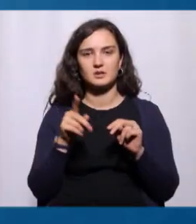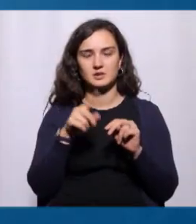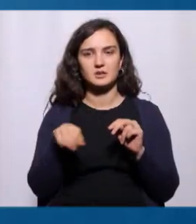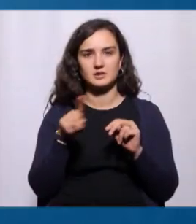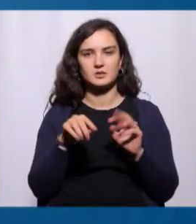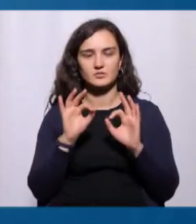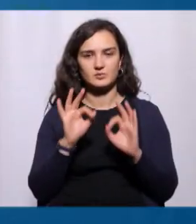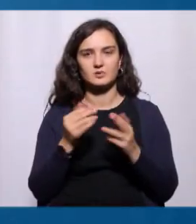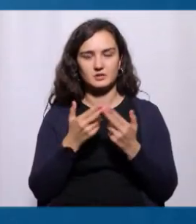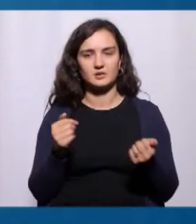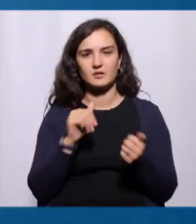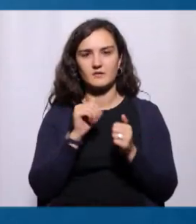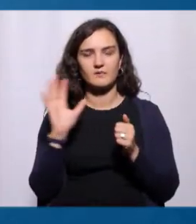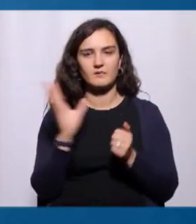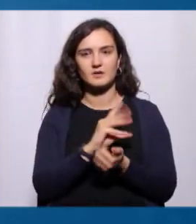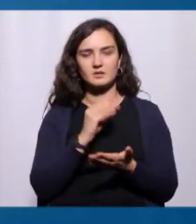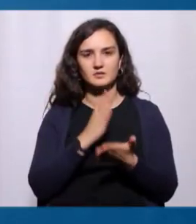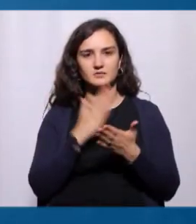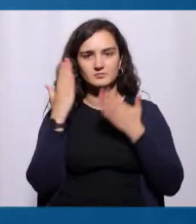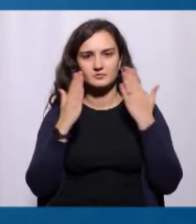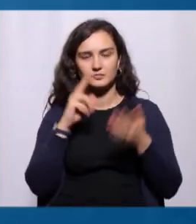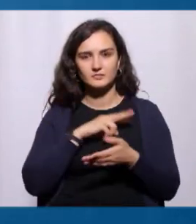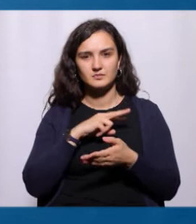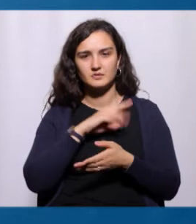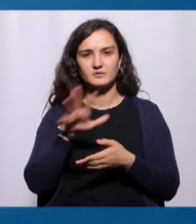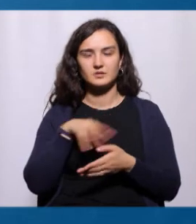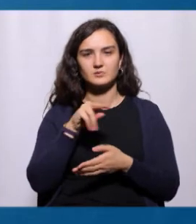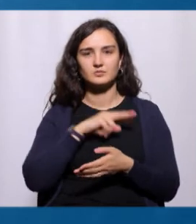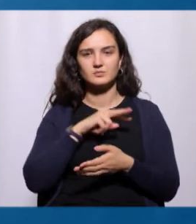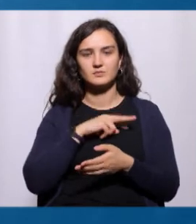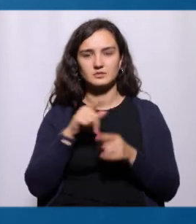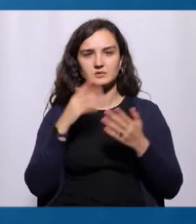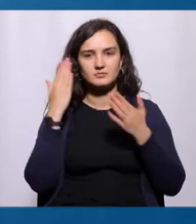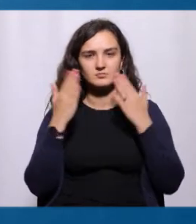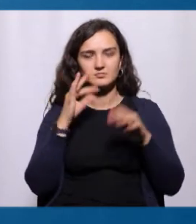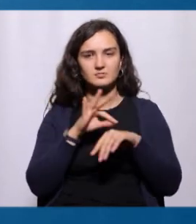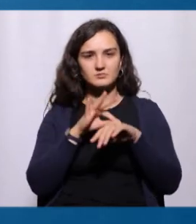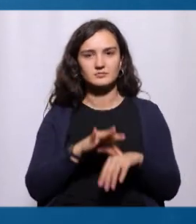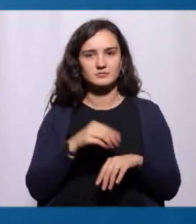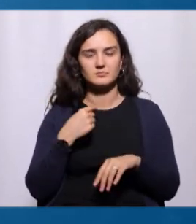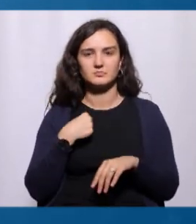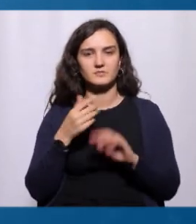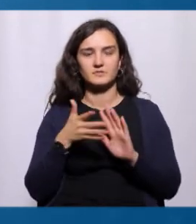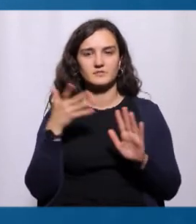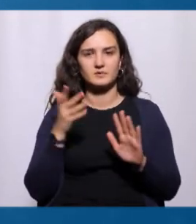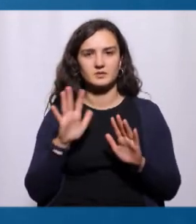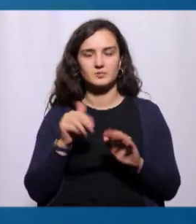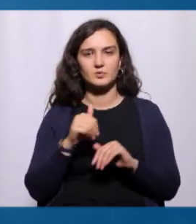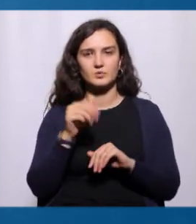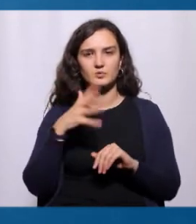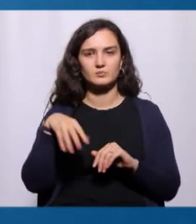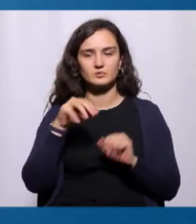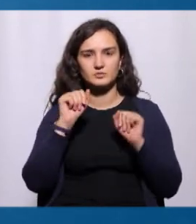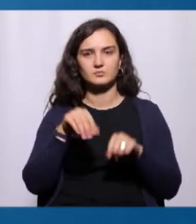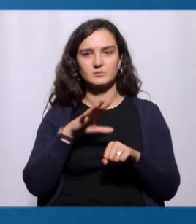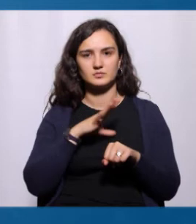pretty obvious. Everyone likes having fun, and everyone likes leisure activities. I don't understand how they could